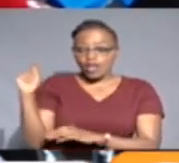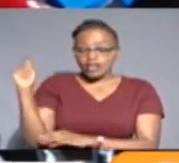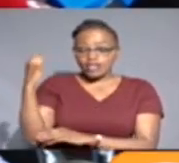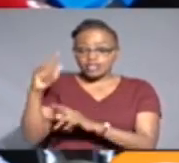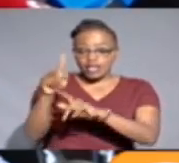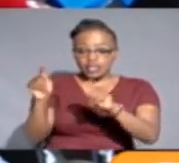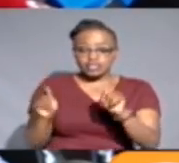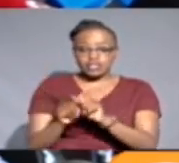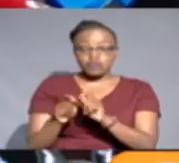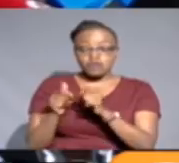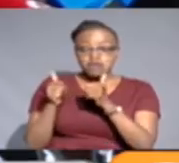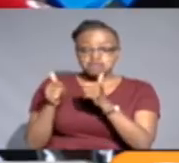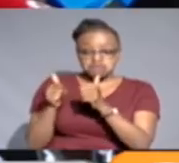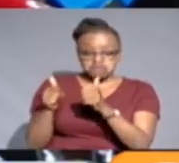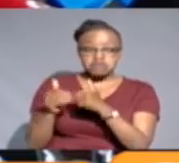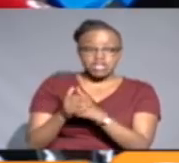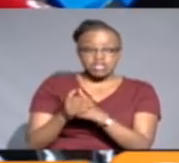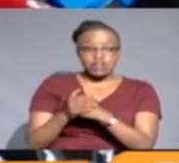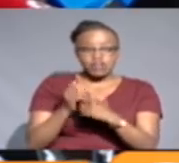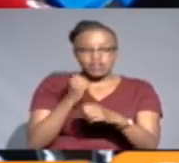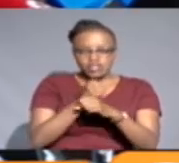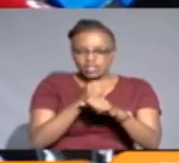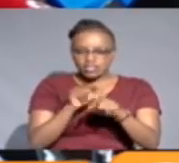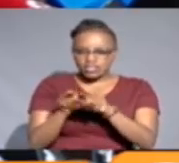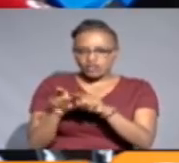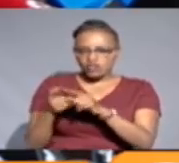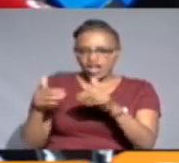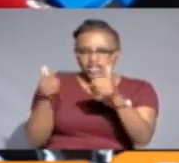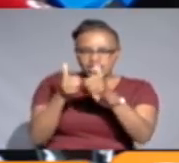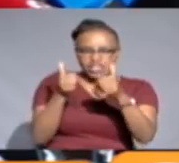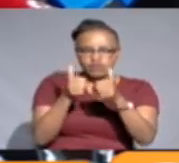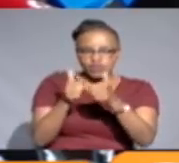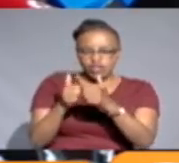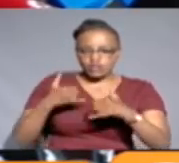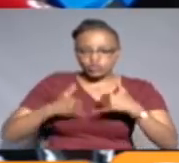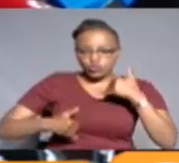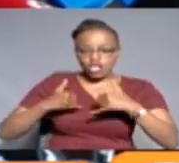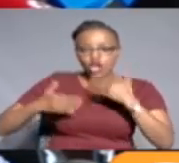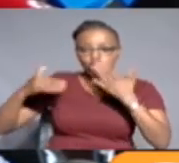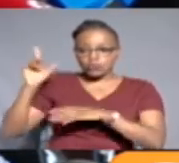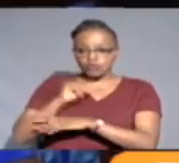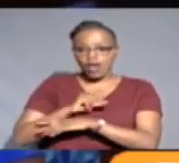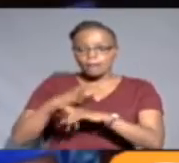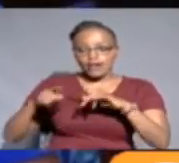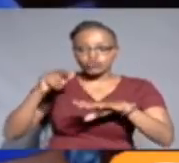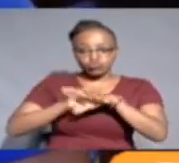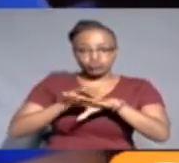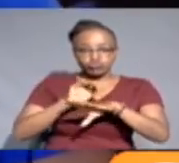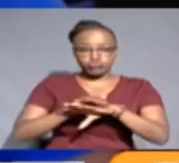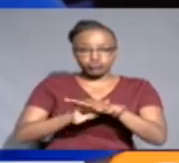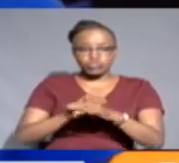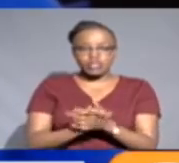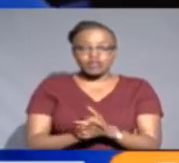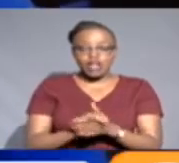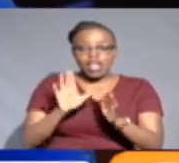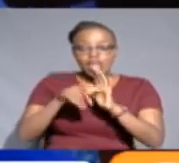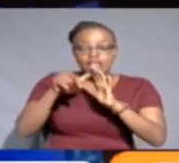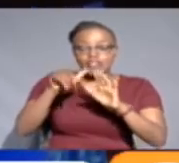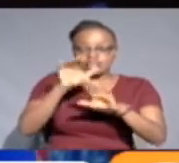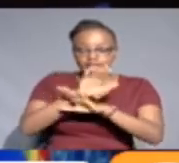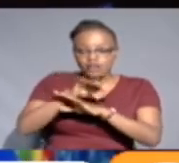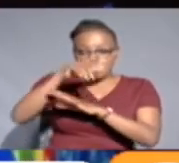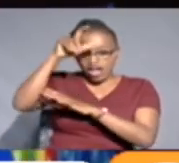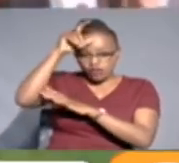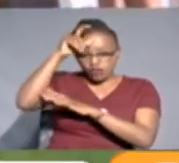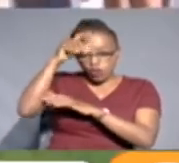also are a very good side, and regardless of they lost their first game to Algeria, they're a very good side. Later this evening, hosts Egypt